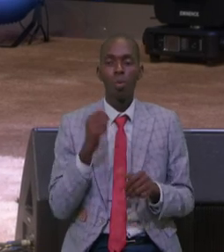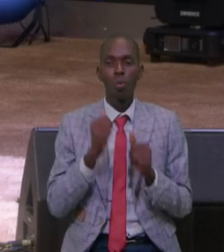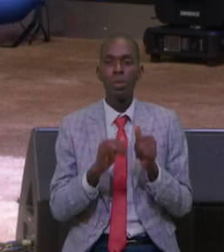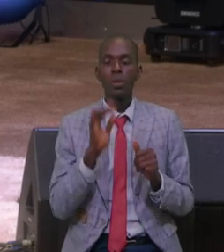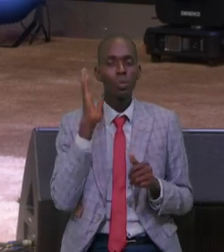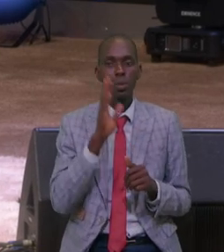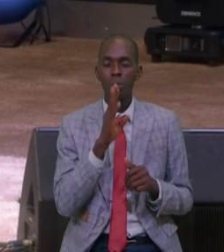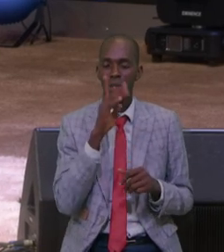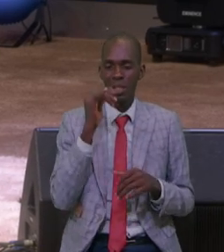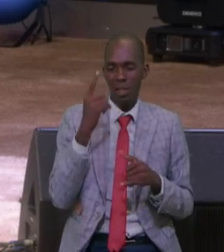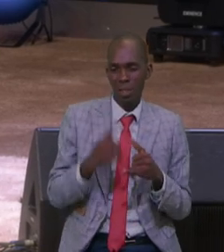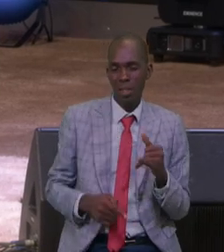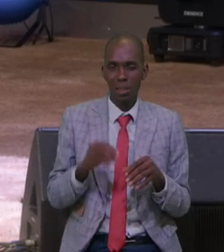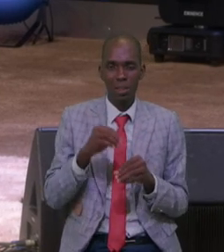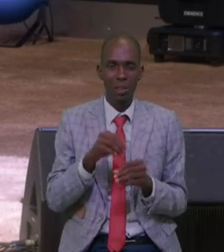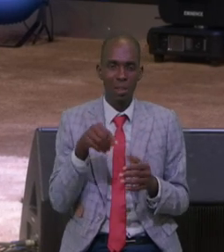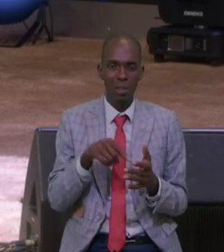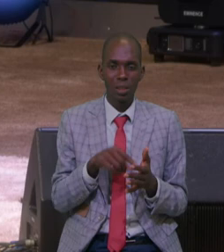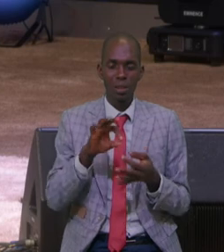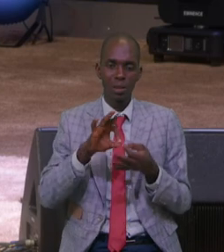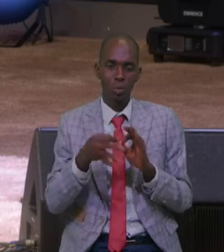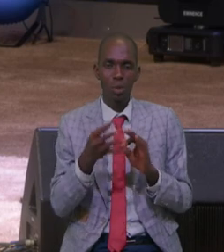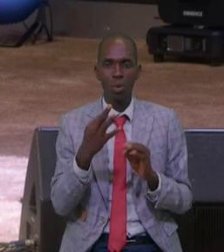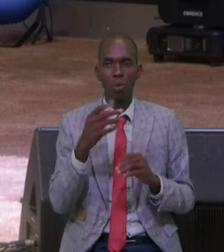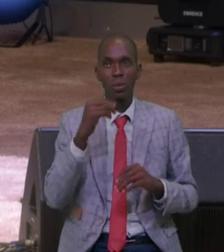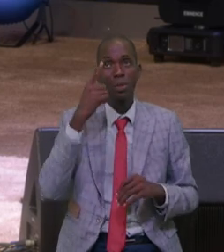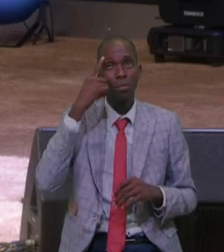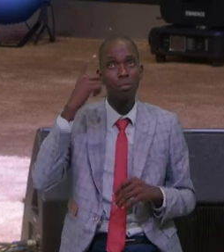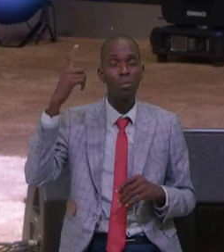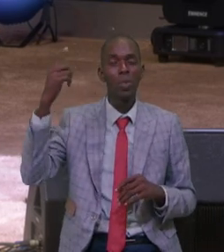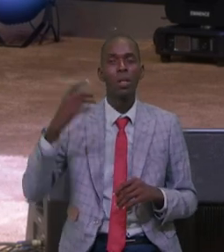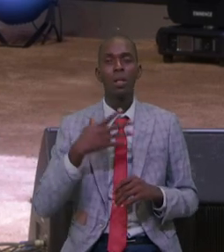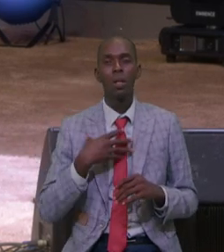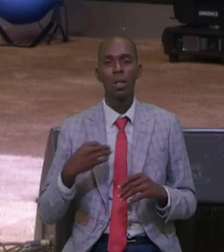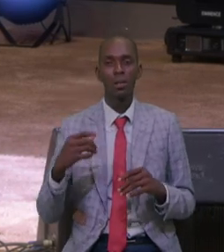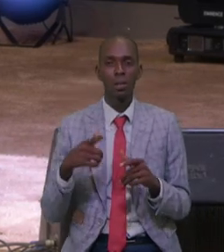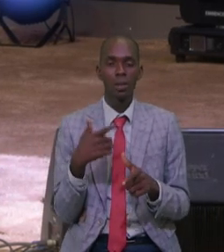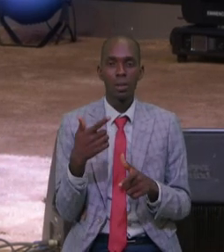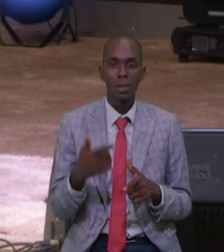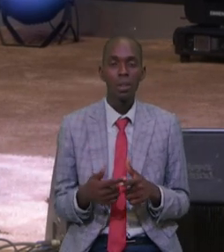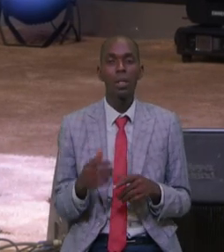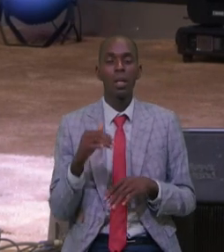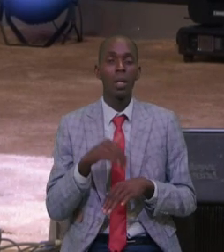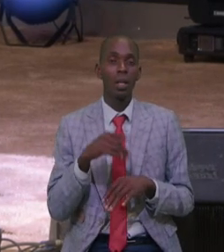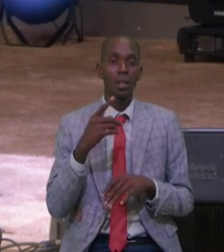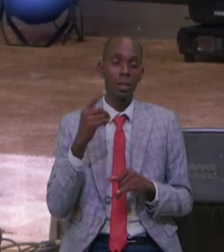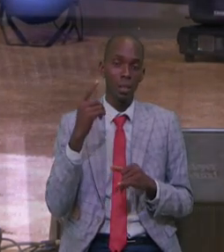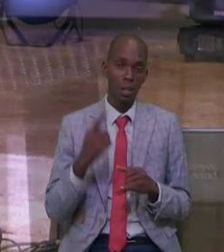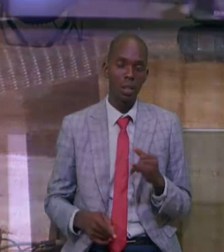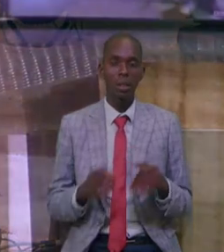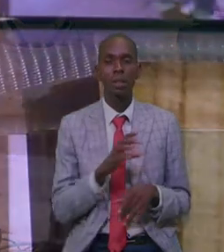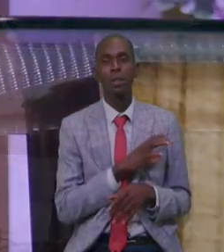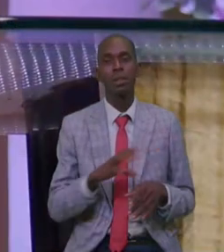this interpretation of the revelation of the dream. And then at the end, Christ